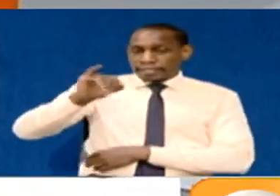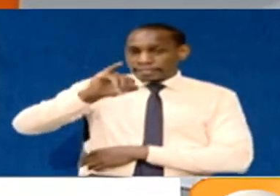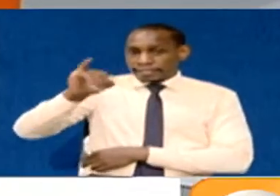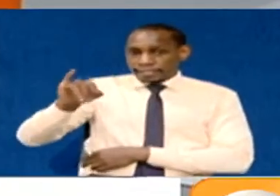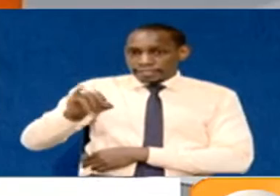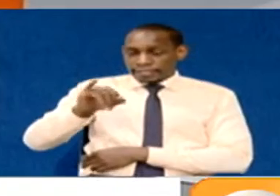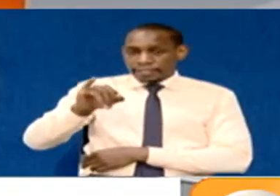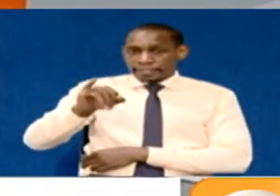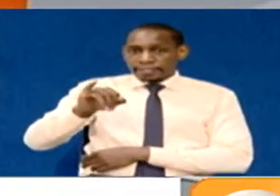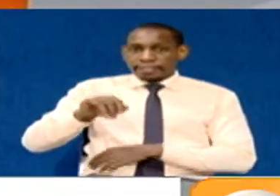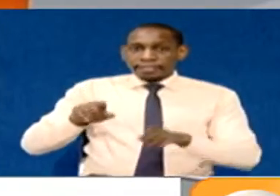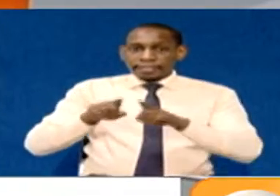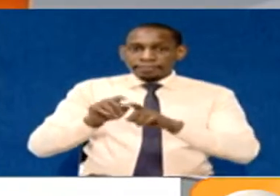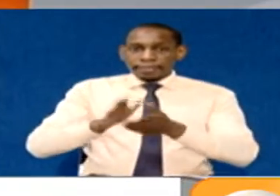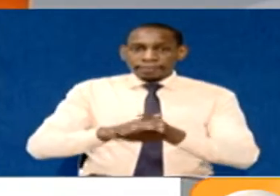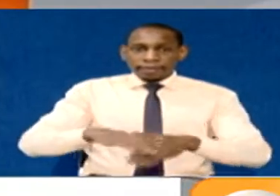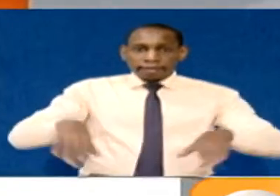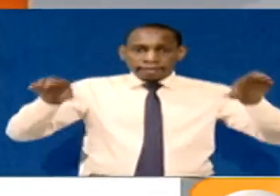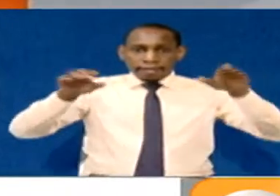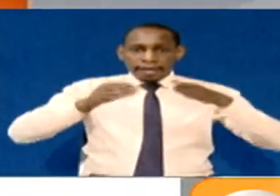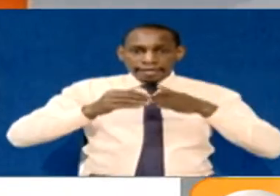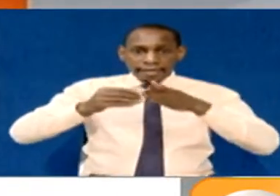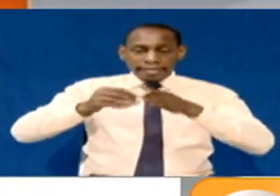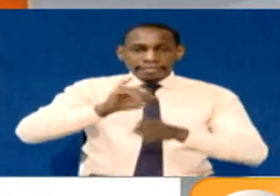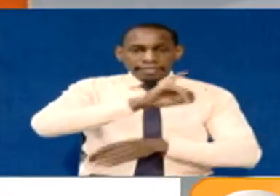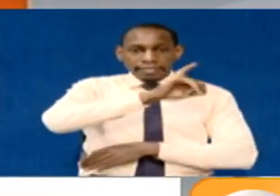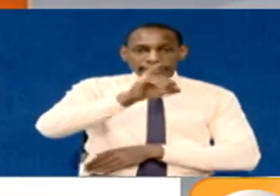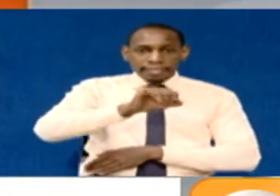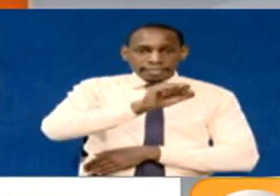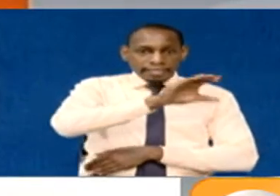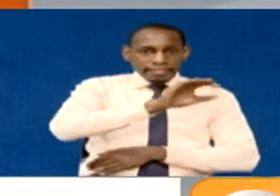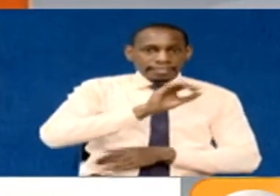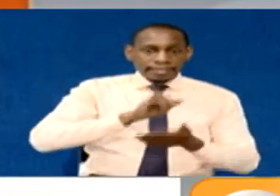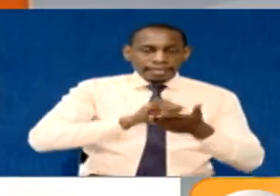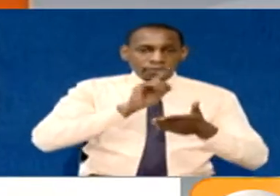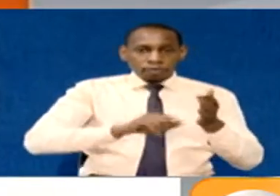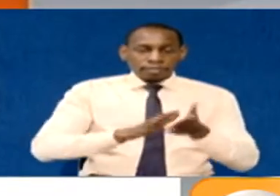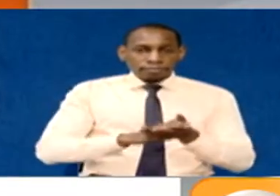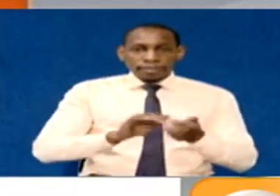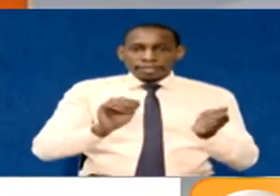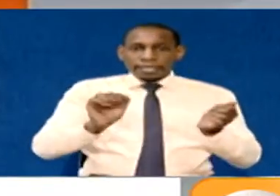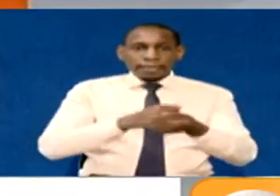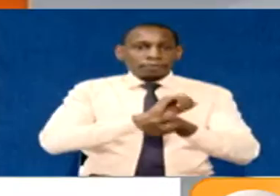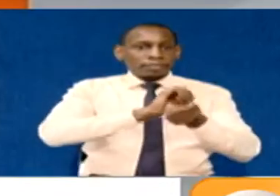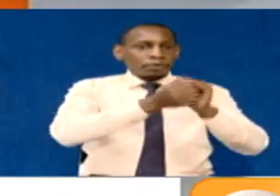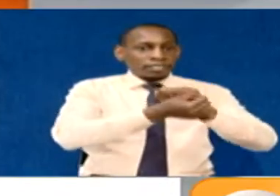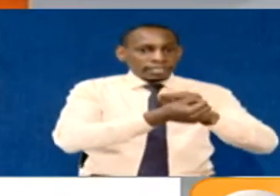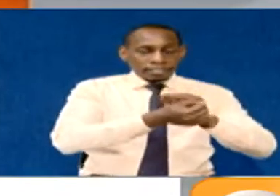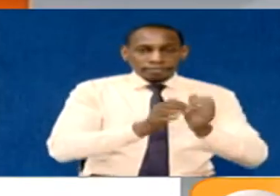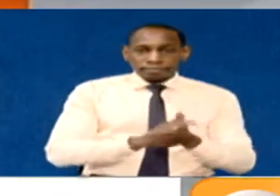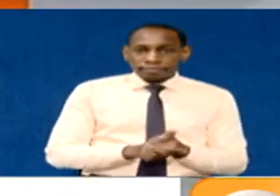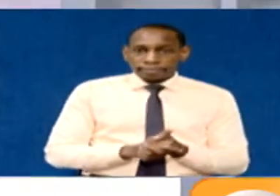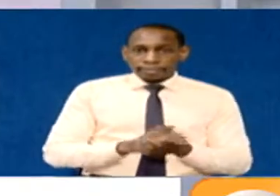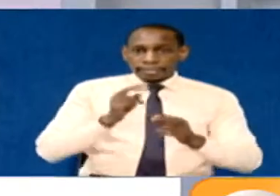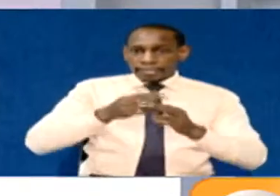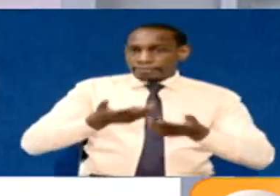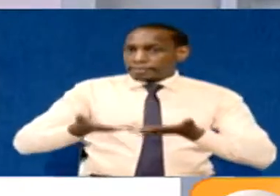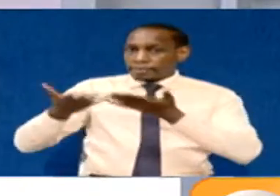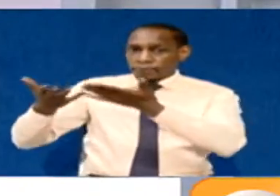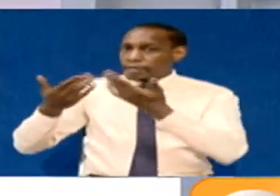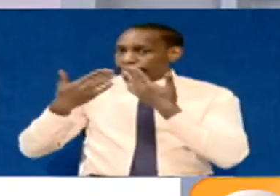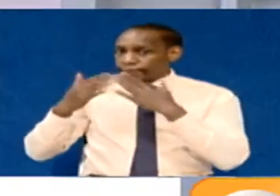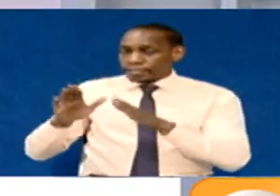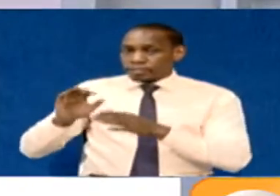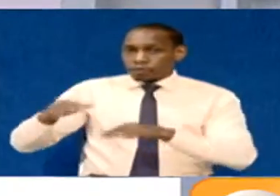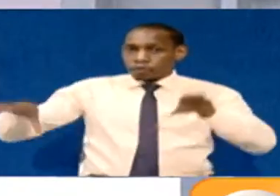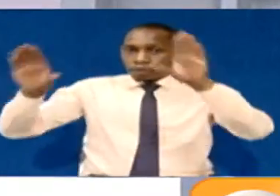Justice and as head of the JSC, that there is no reverse gear. What we've been saying, upon forwarding of the names to